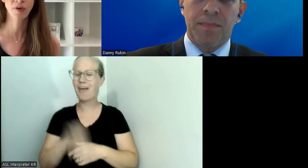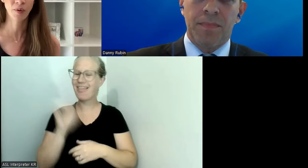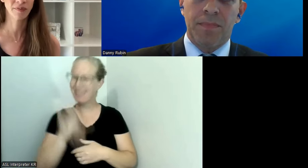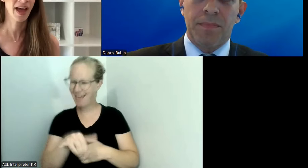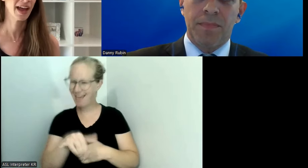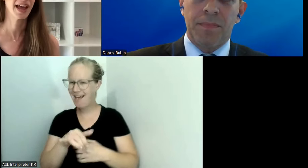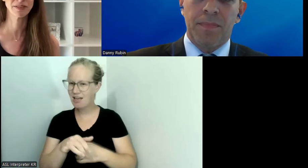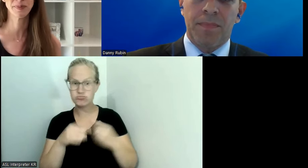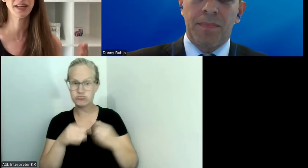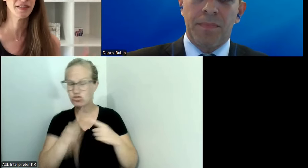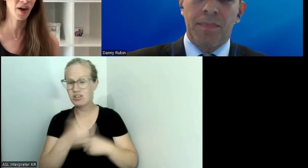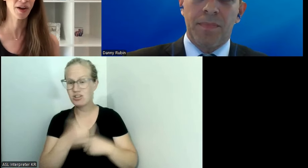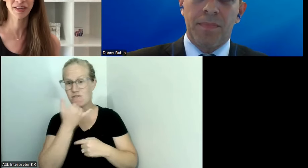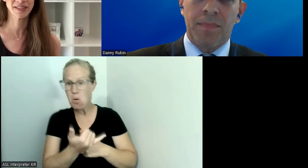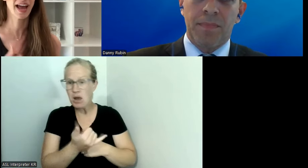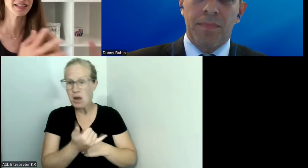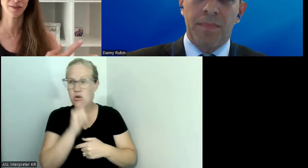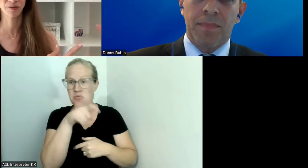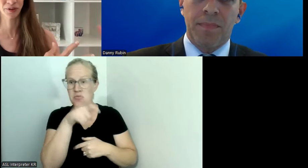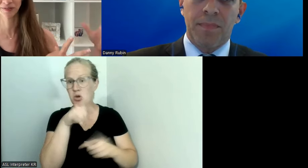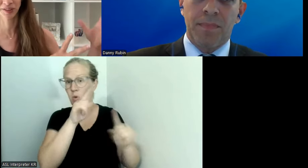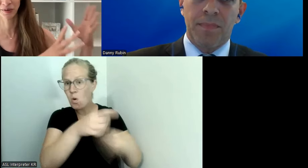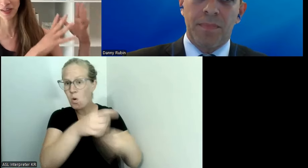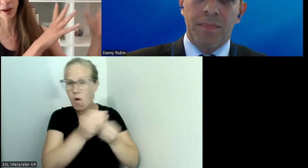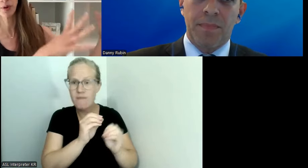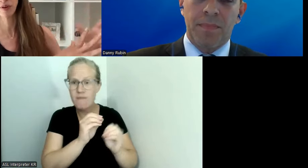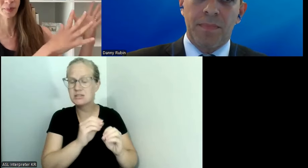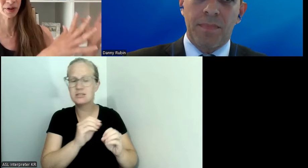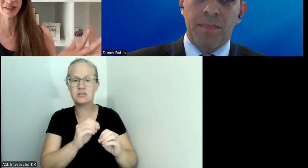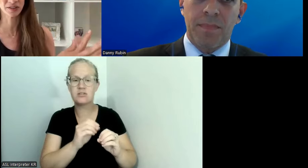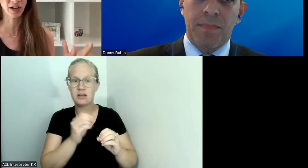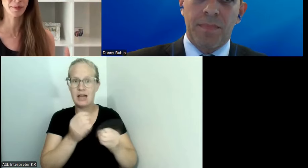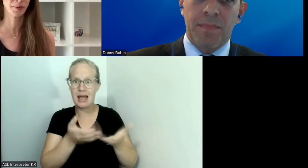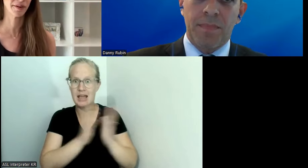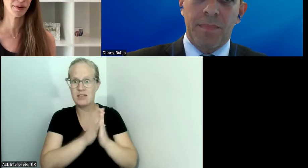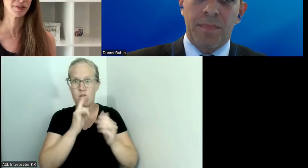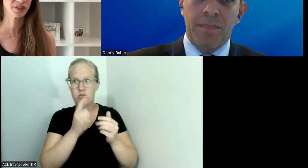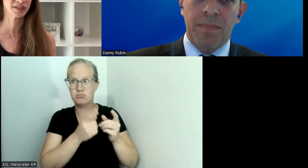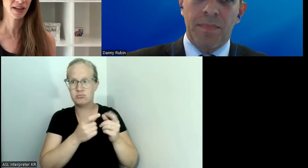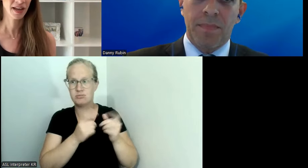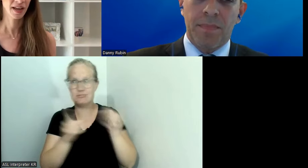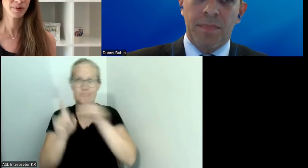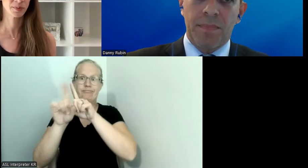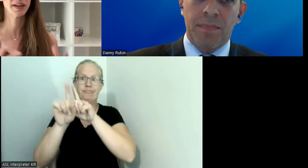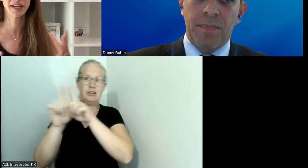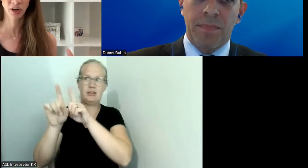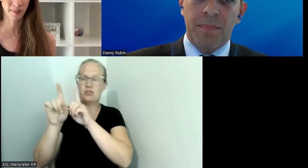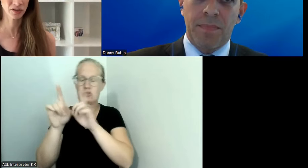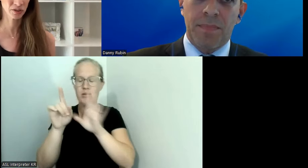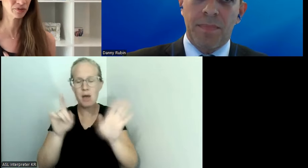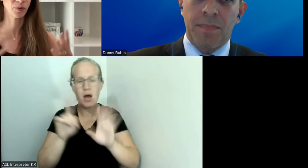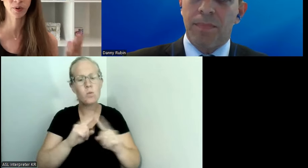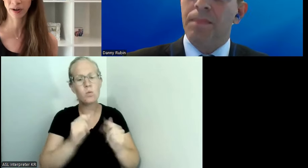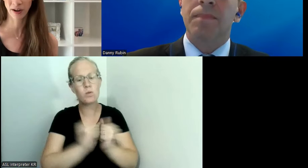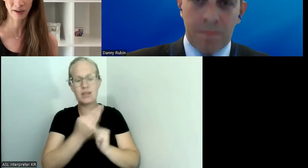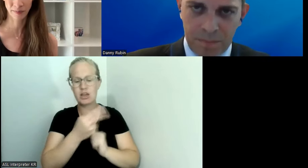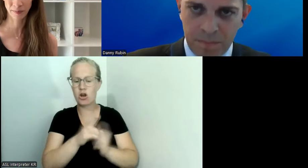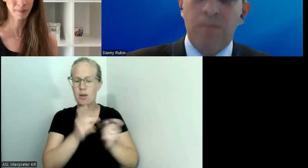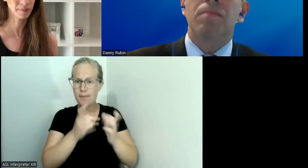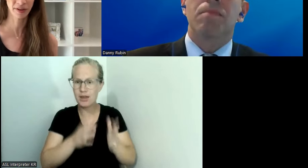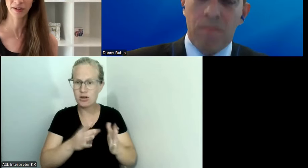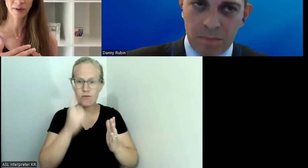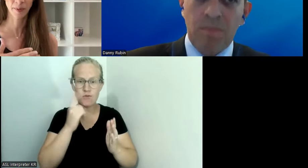over the phone. I didn't have to be in the office asking for, you know, this high profile person to shout them around. It was just, it was with an HR manager for